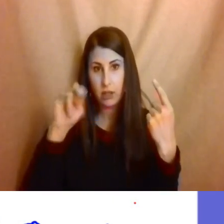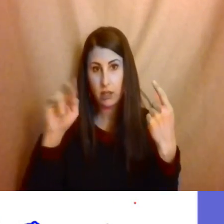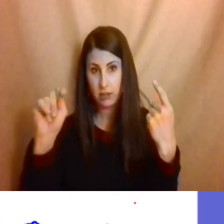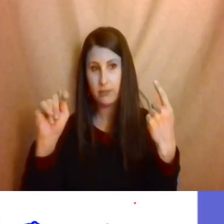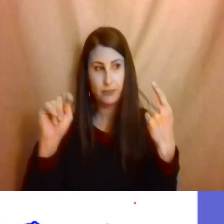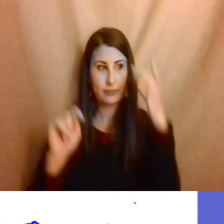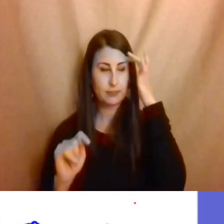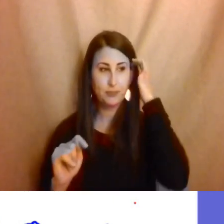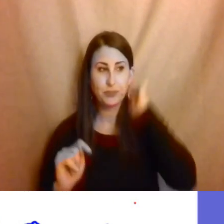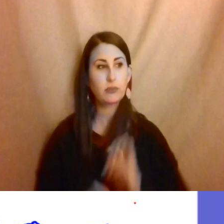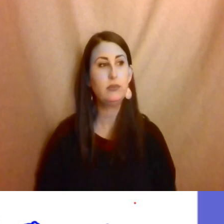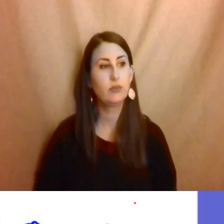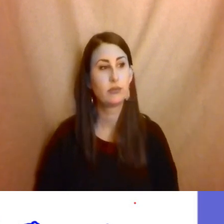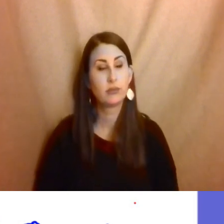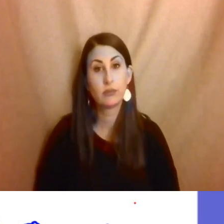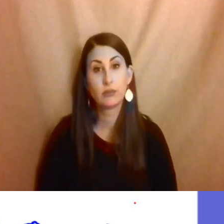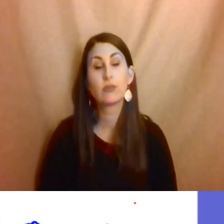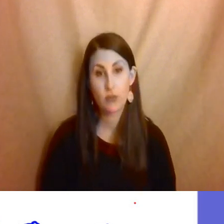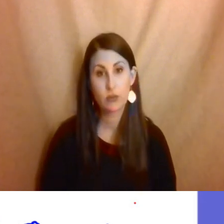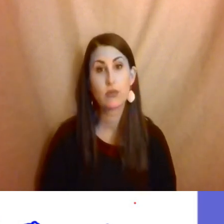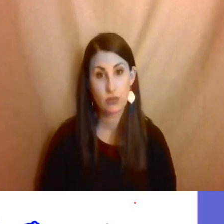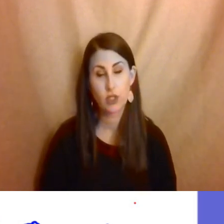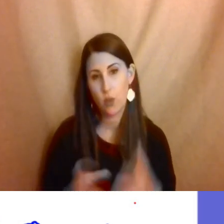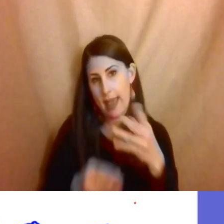Okay. So talk about that one.